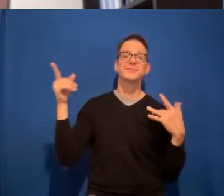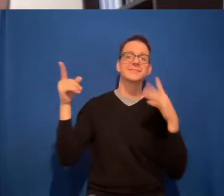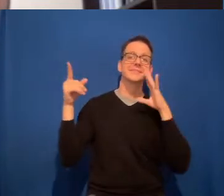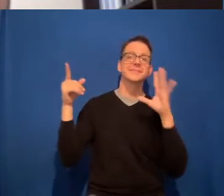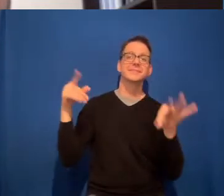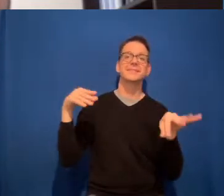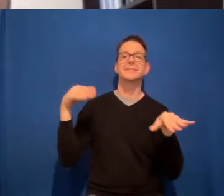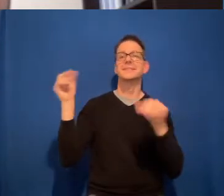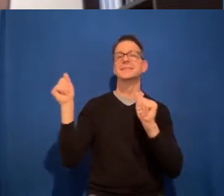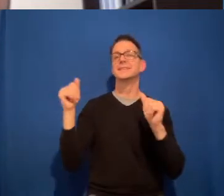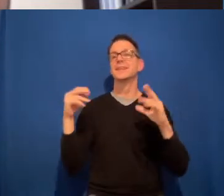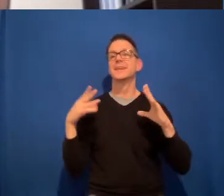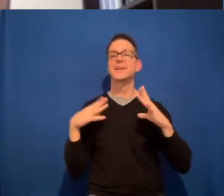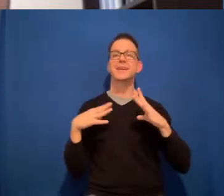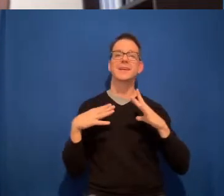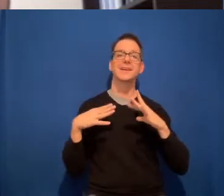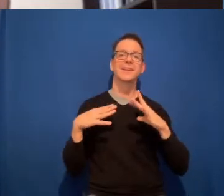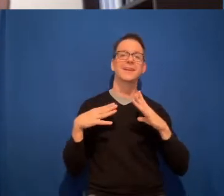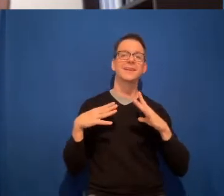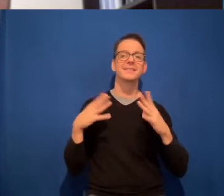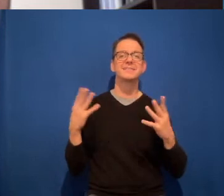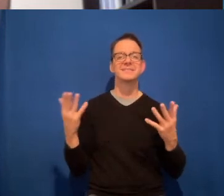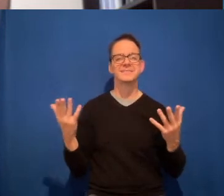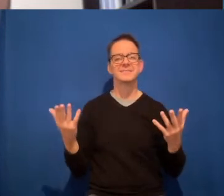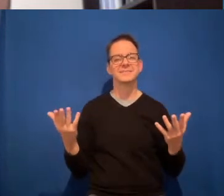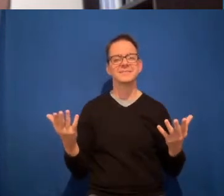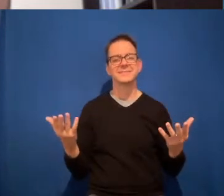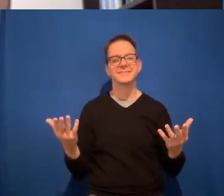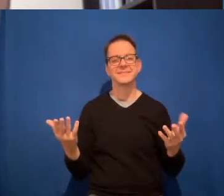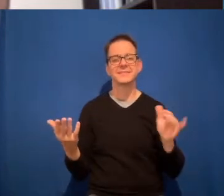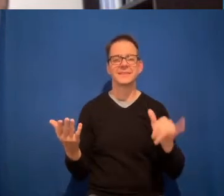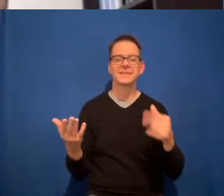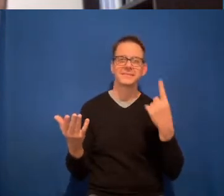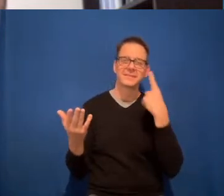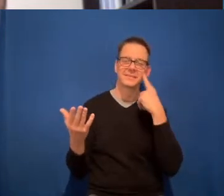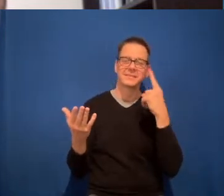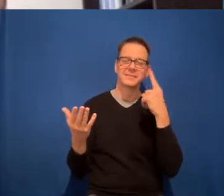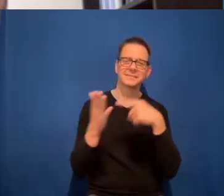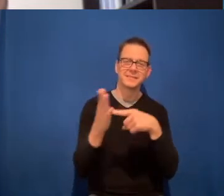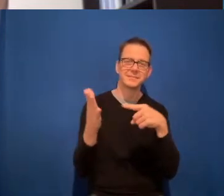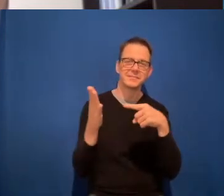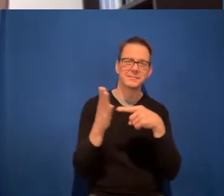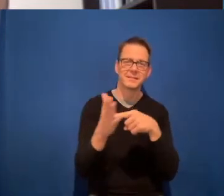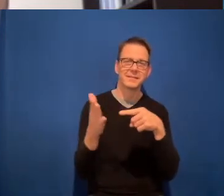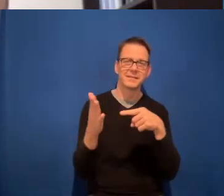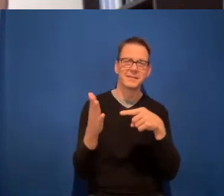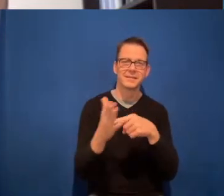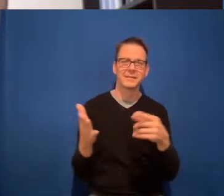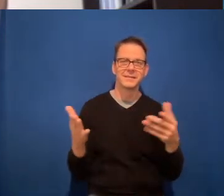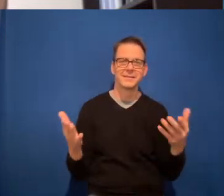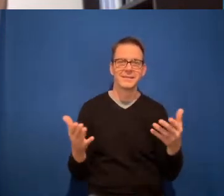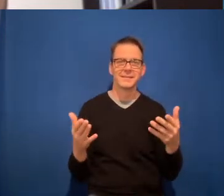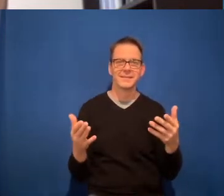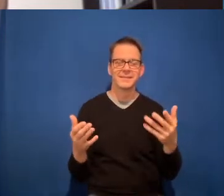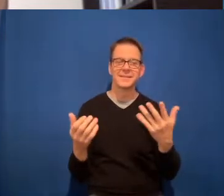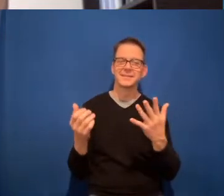And so this is just one example. We advocacy